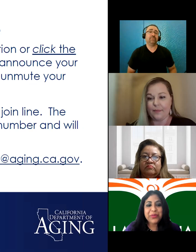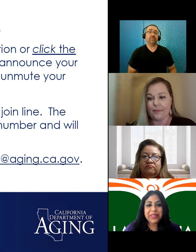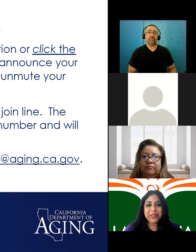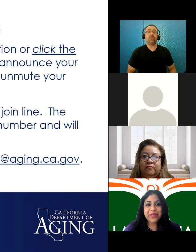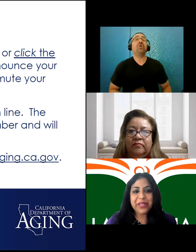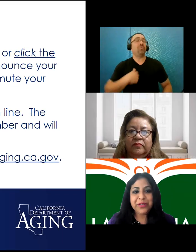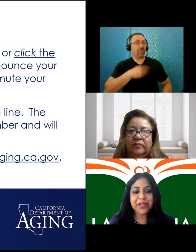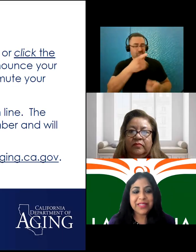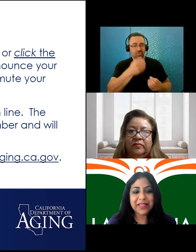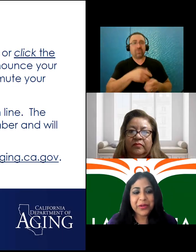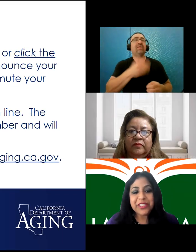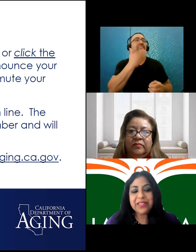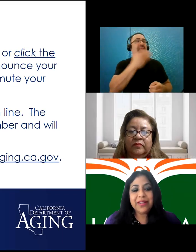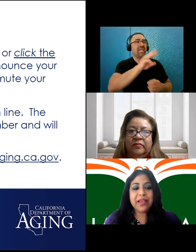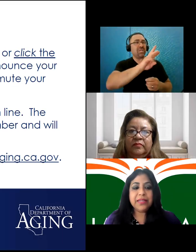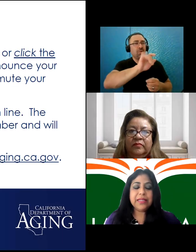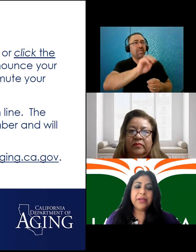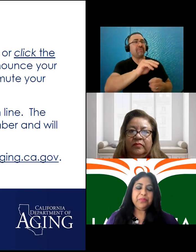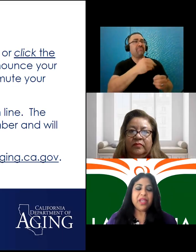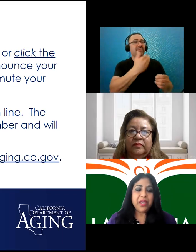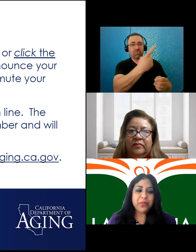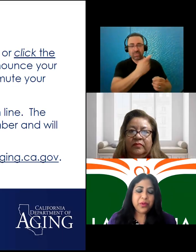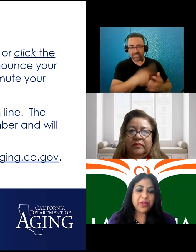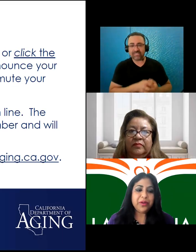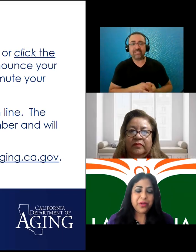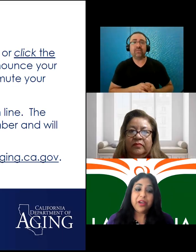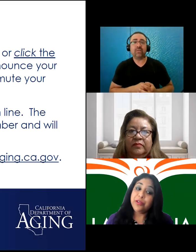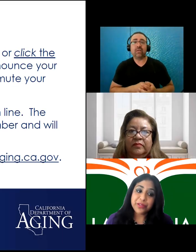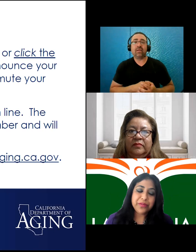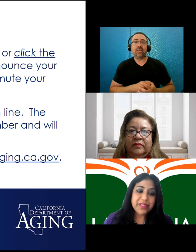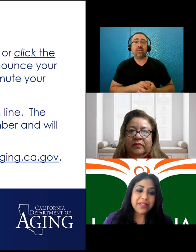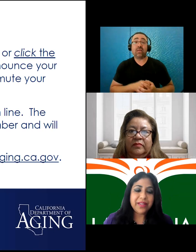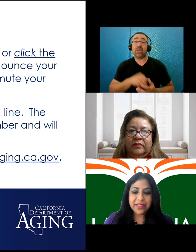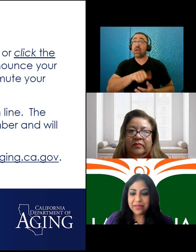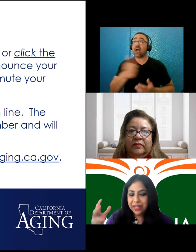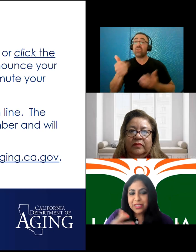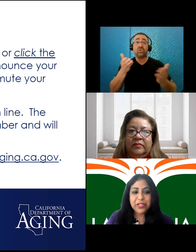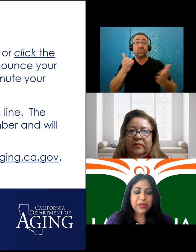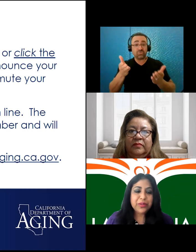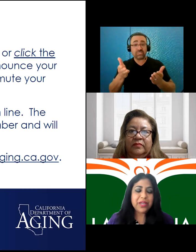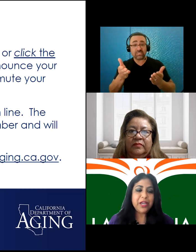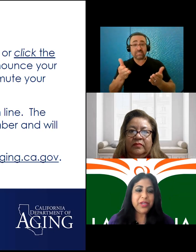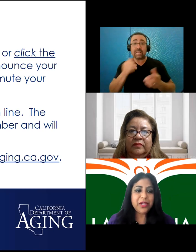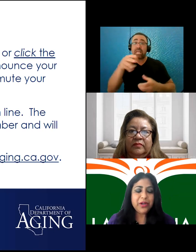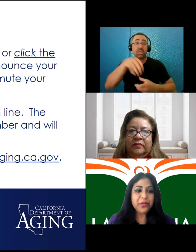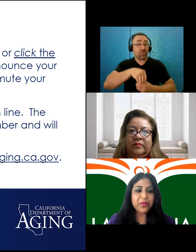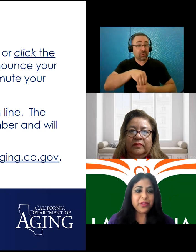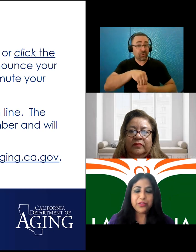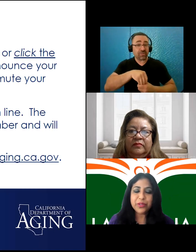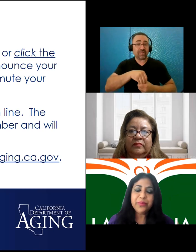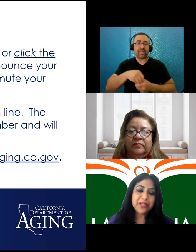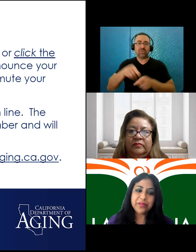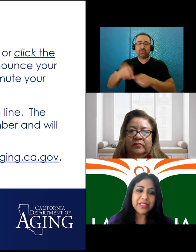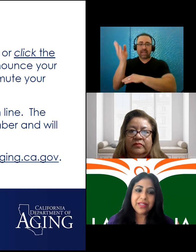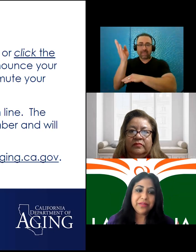We do, William. Thank you for asking that question. And what other services that I didn't include here,